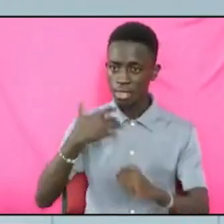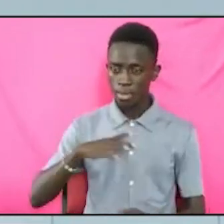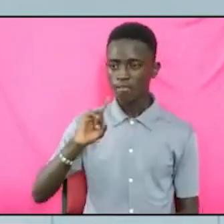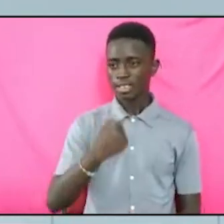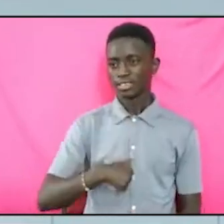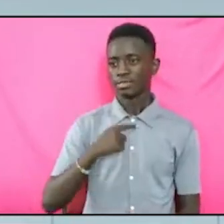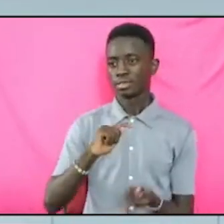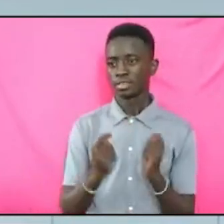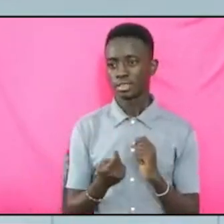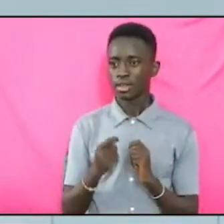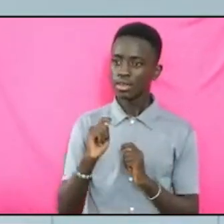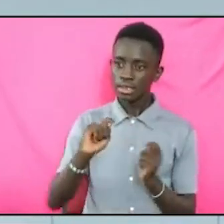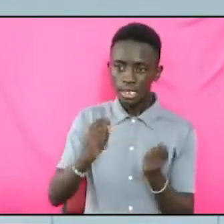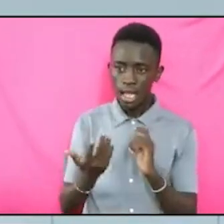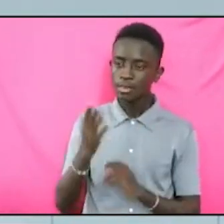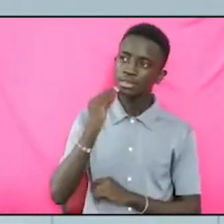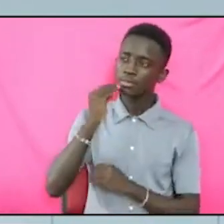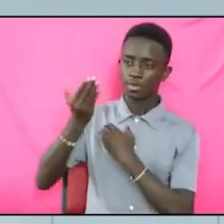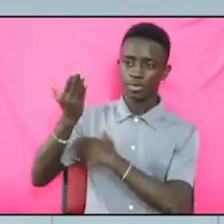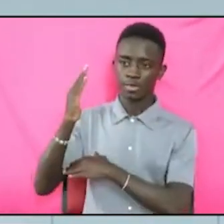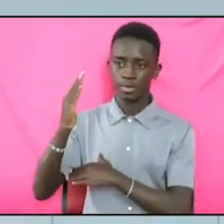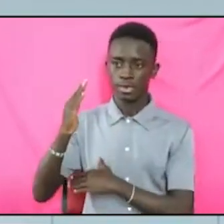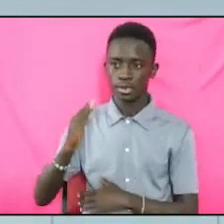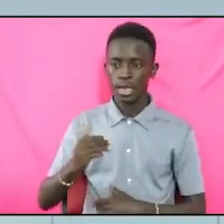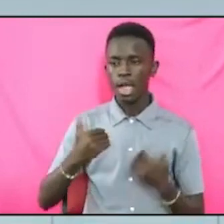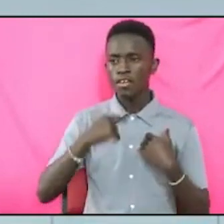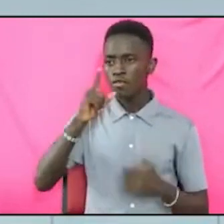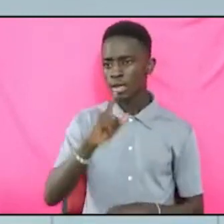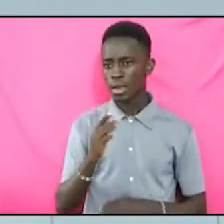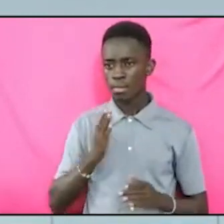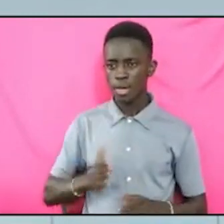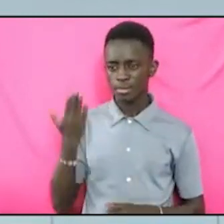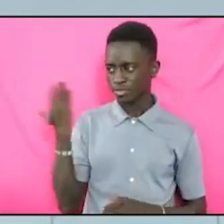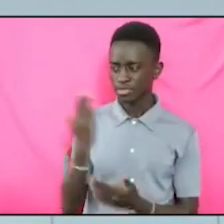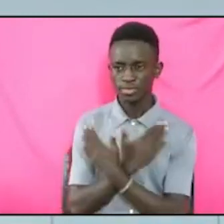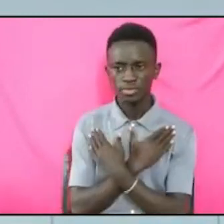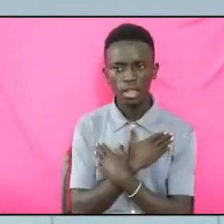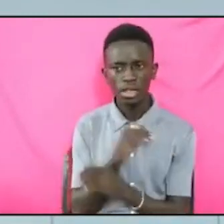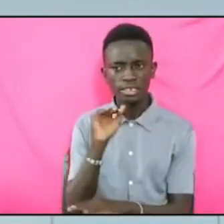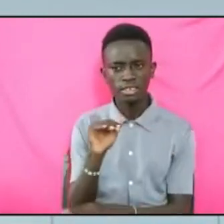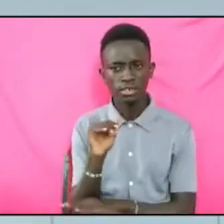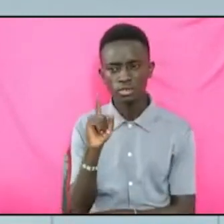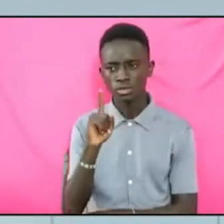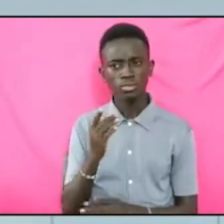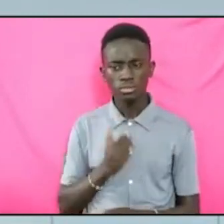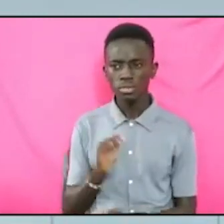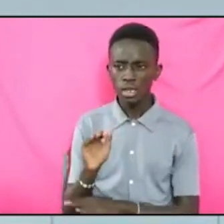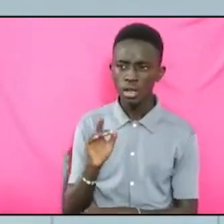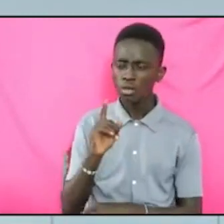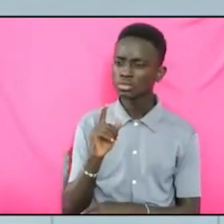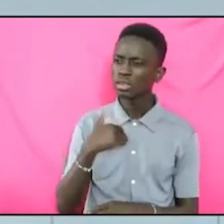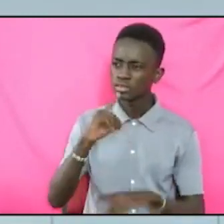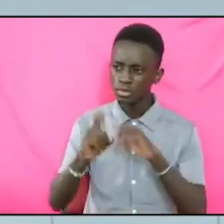had stolen. And we had so many questions that we asked him, so many, until one pastor said, "Maybe we